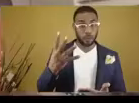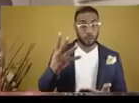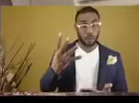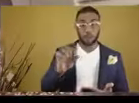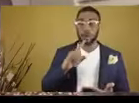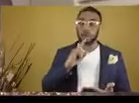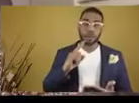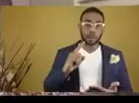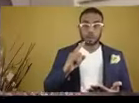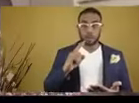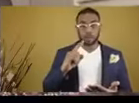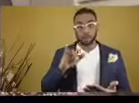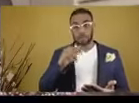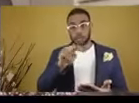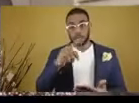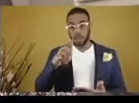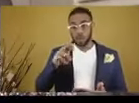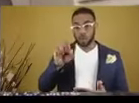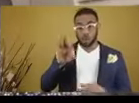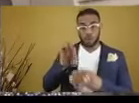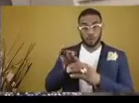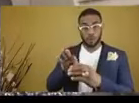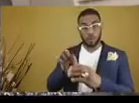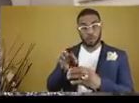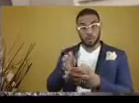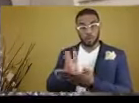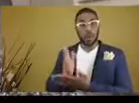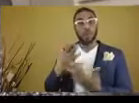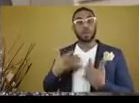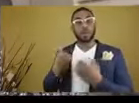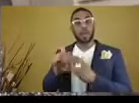the John Lewis Voting Rights Restoration Act.